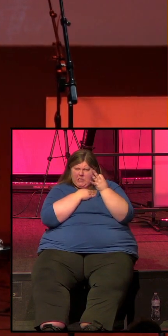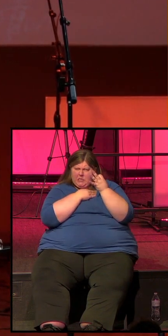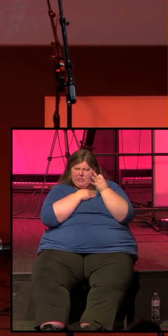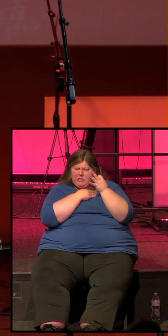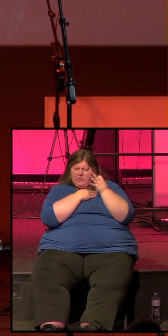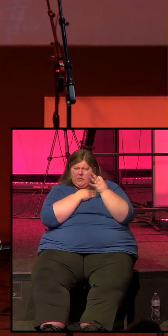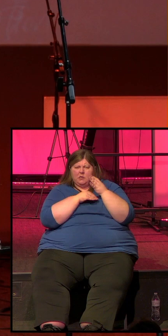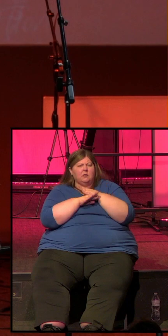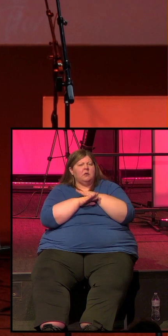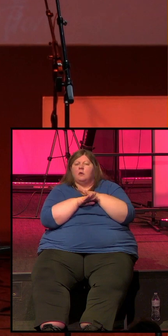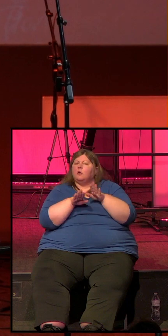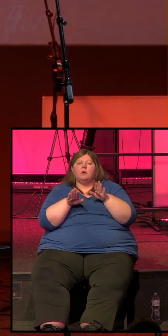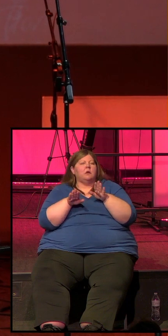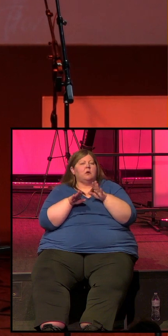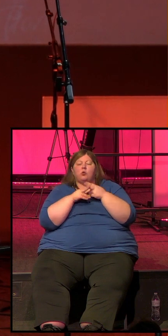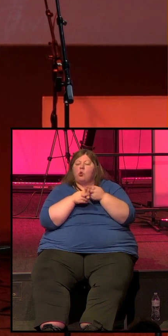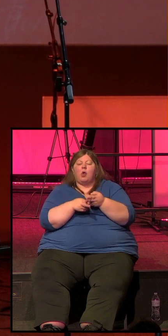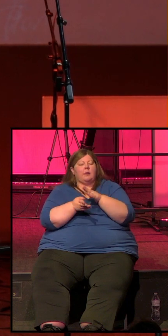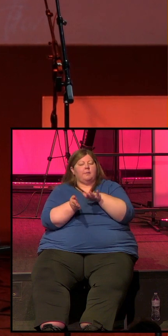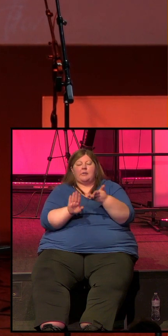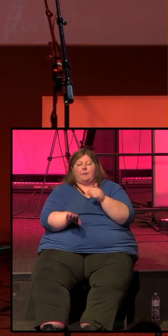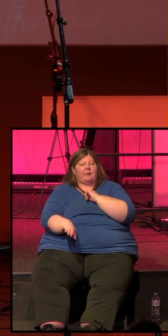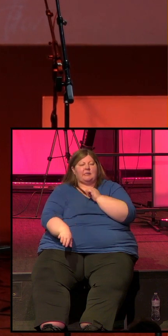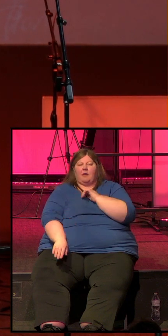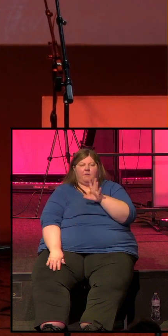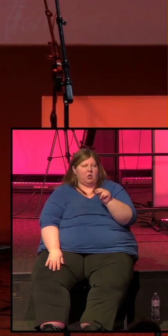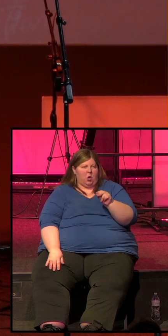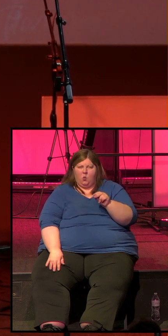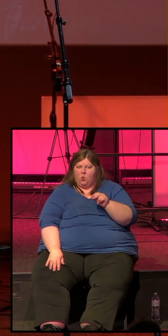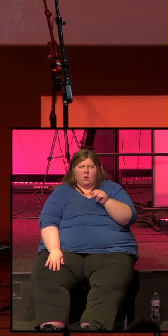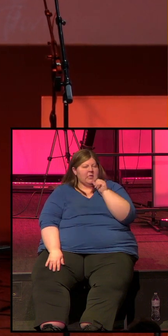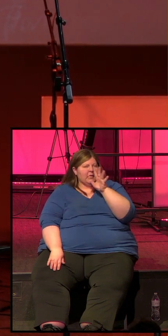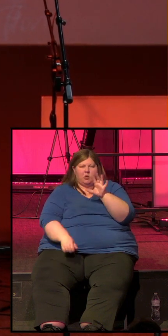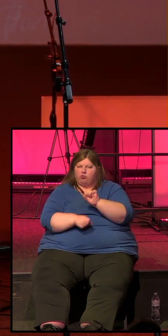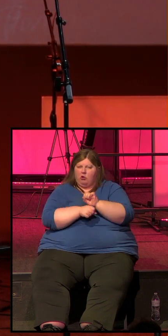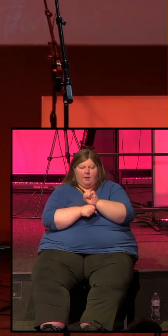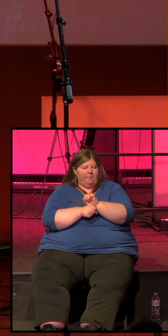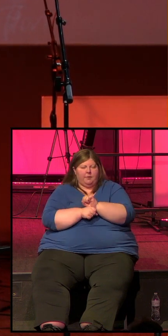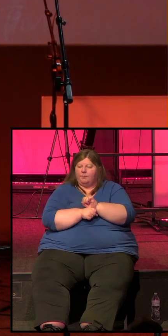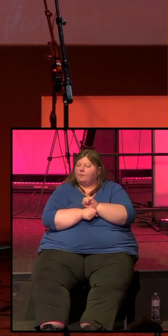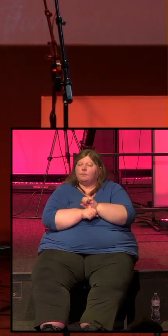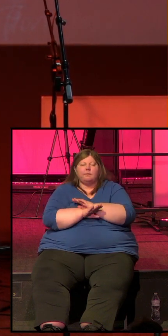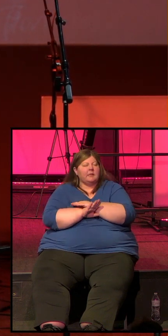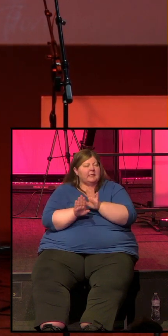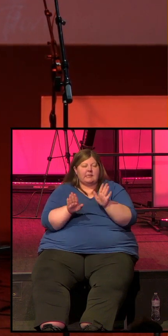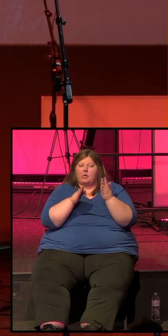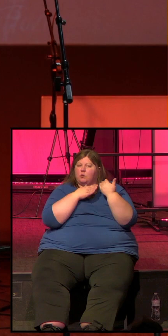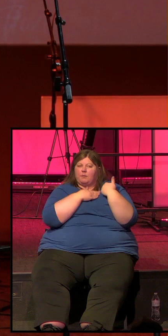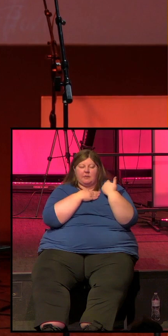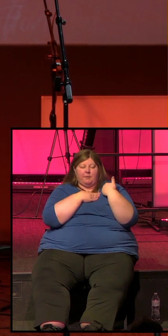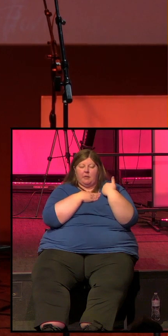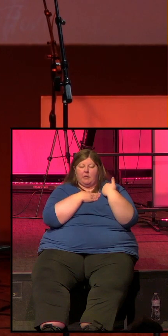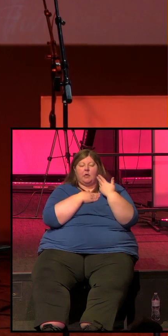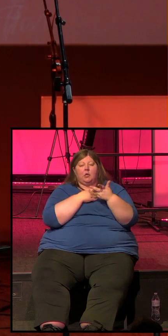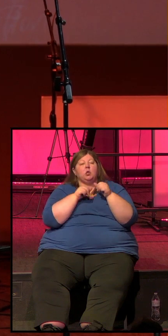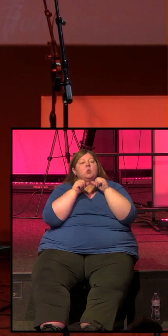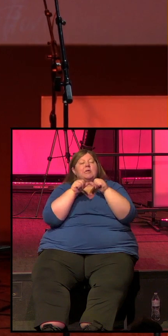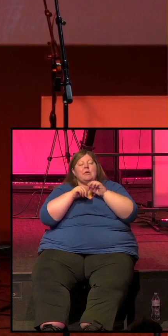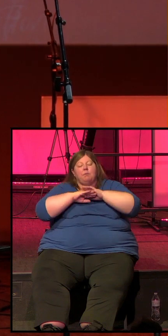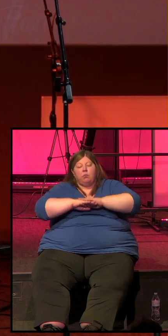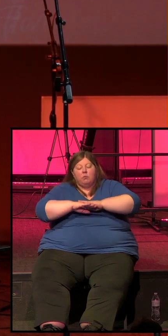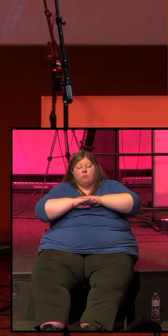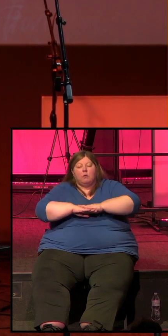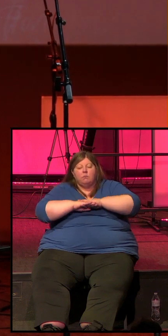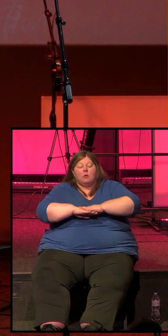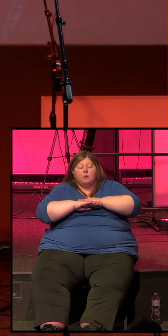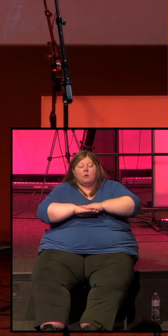you do not get to declare people dead. That is not your job. That is not your role. Your job is to administer CPR as